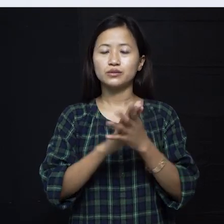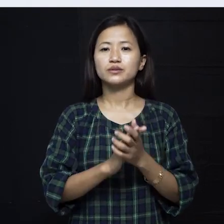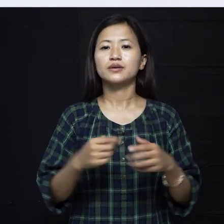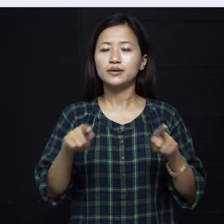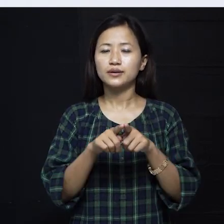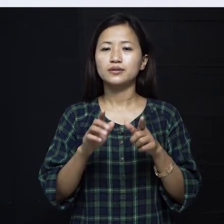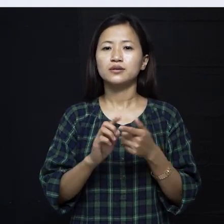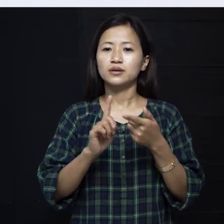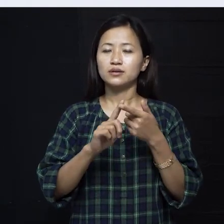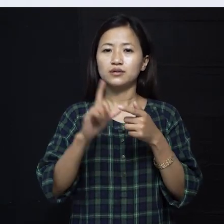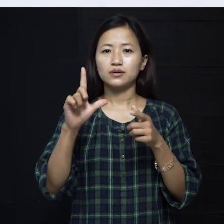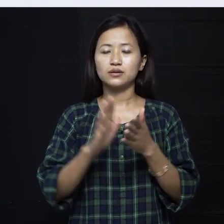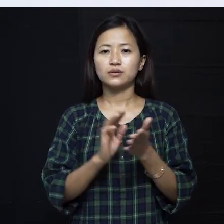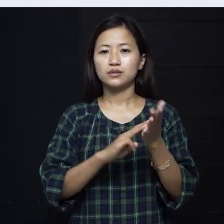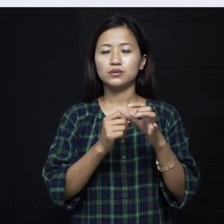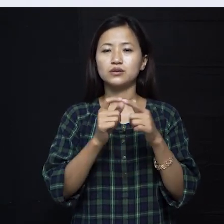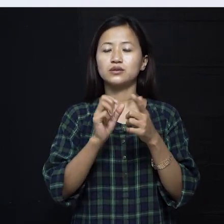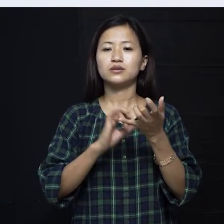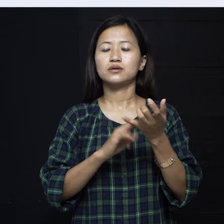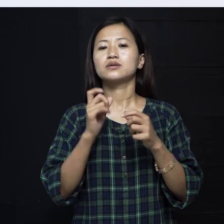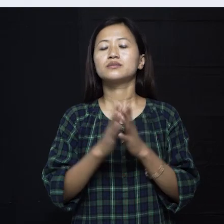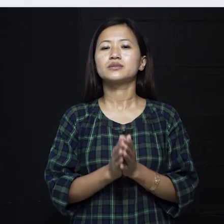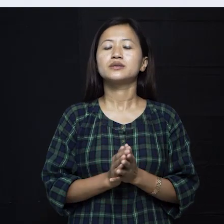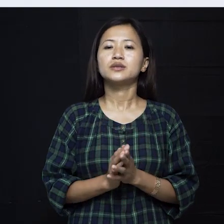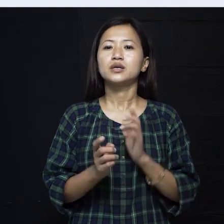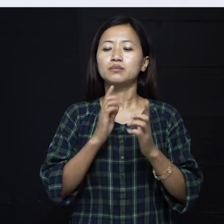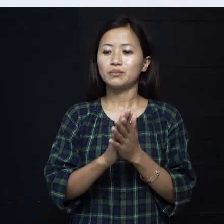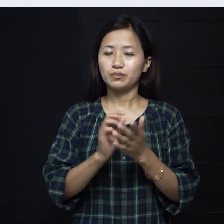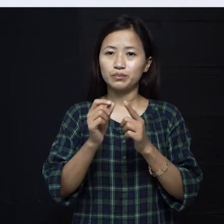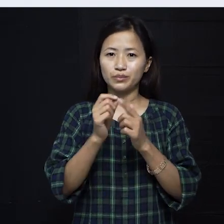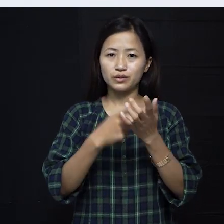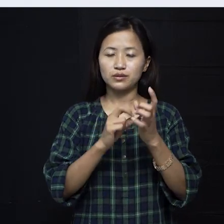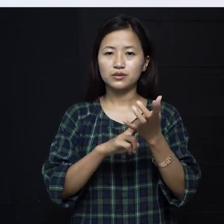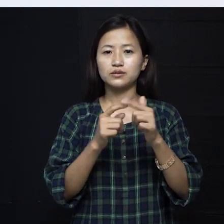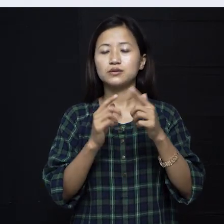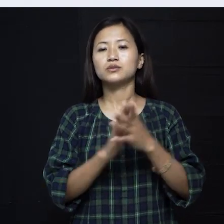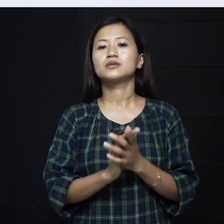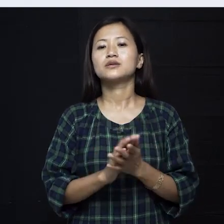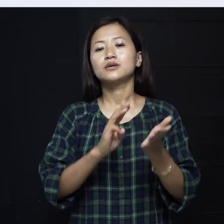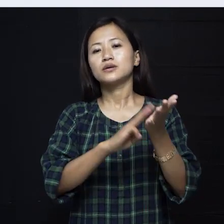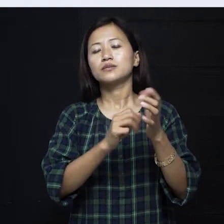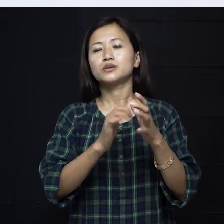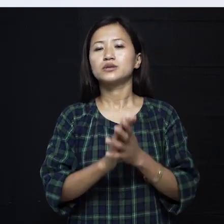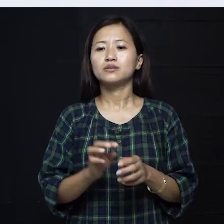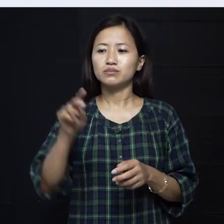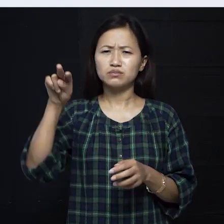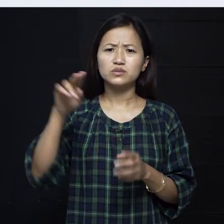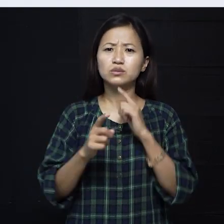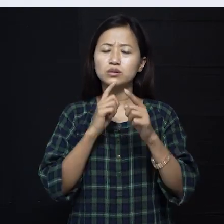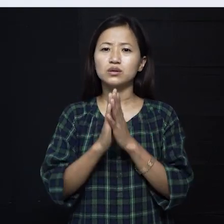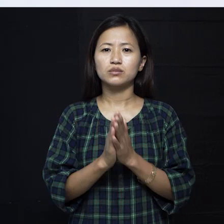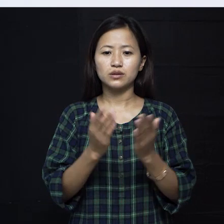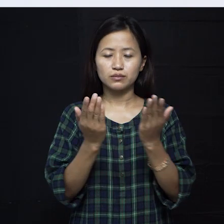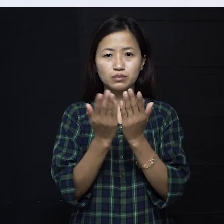electronic media, okay? So when we say print media means we are talking about books, okay? Books, it